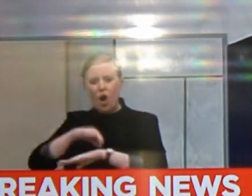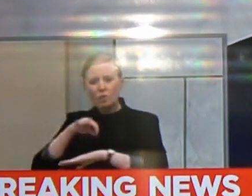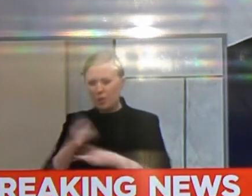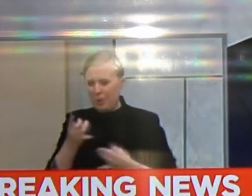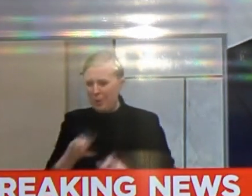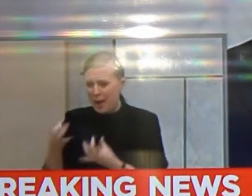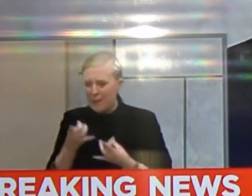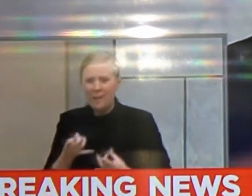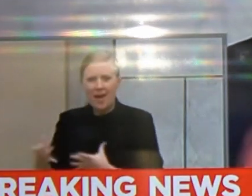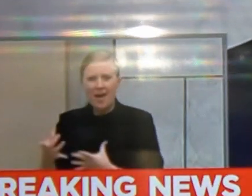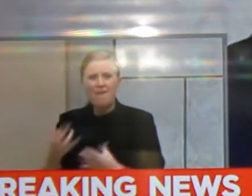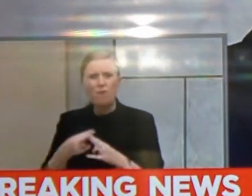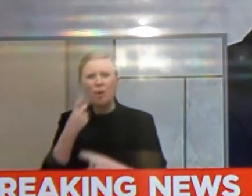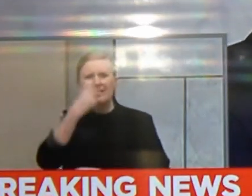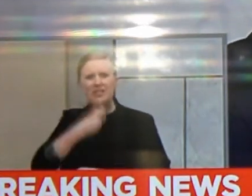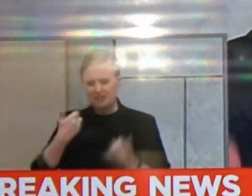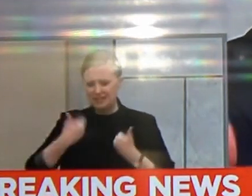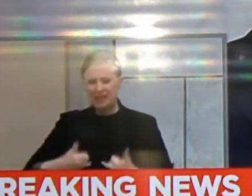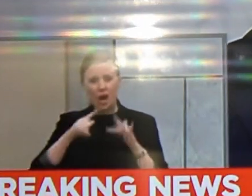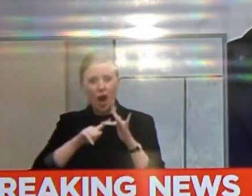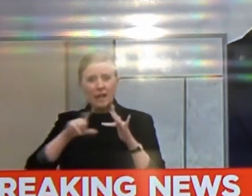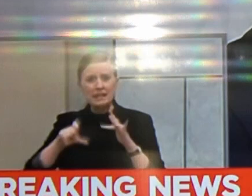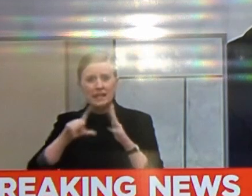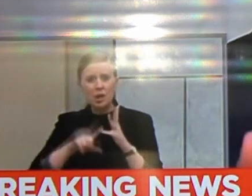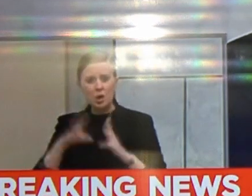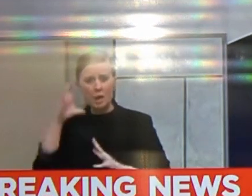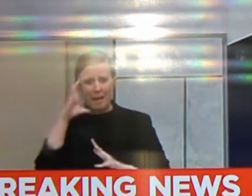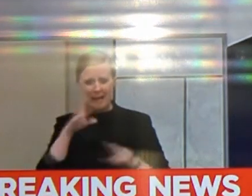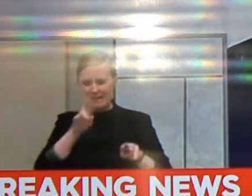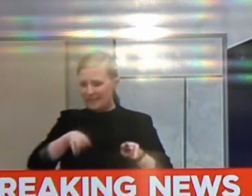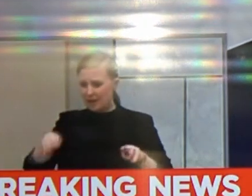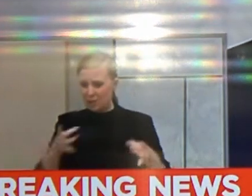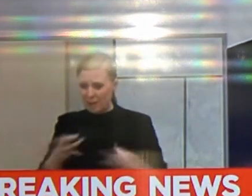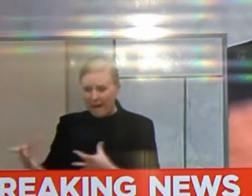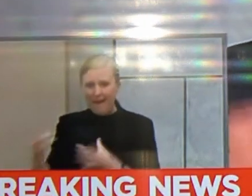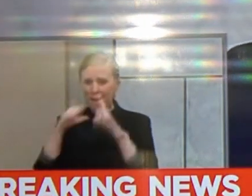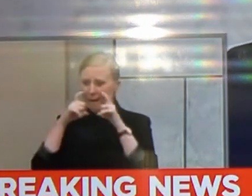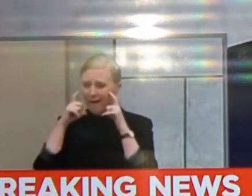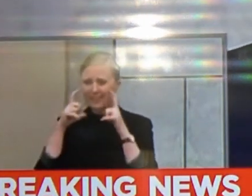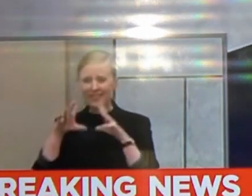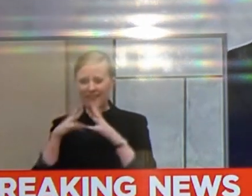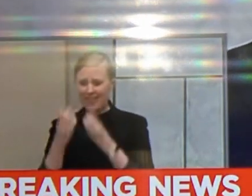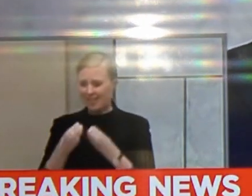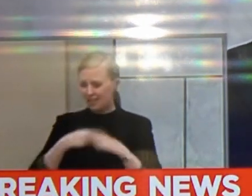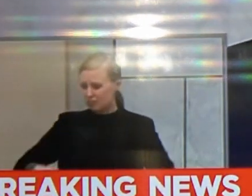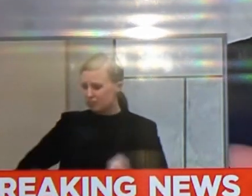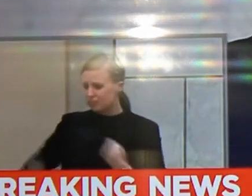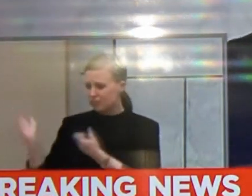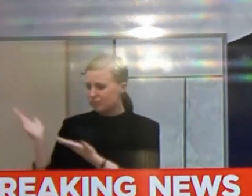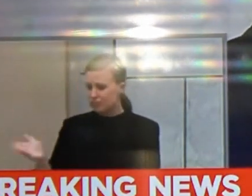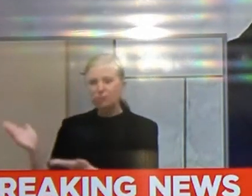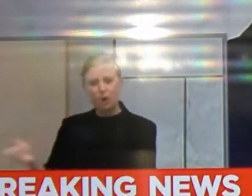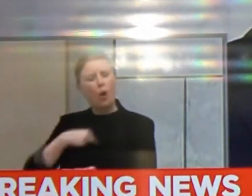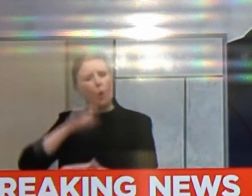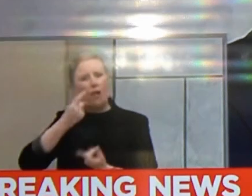so we can share with Australians how we're getting there along the way. And I think that's an important point. Australians are making big sacrifices. They